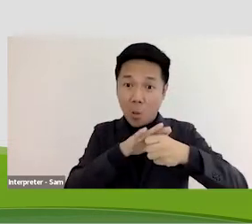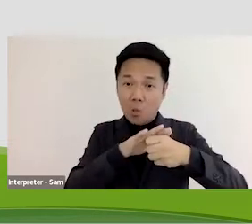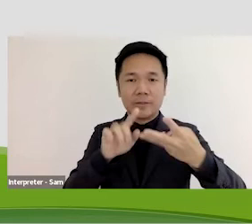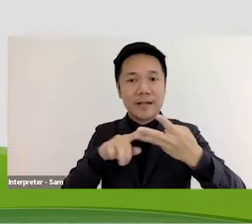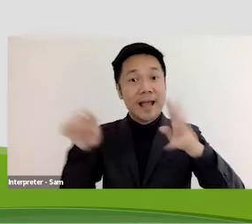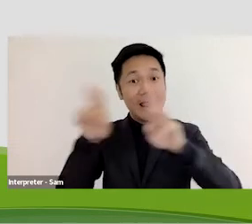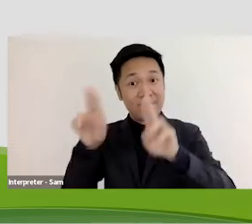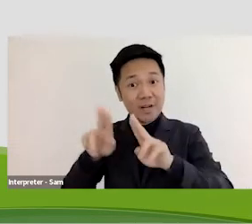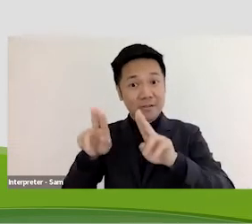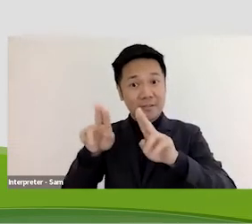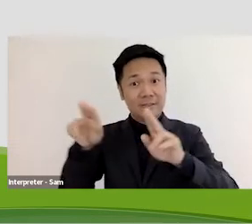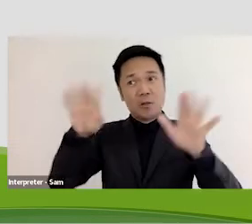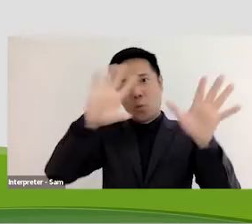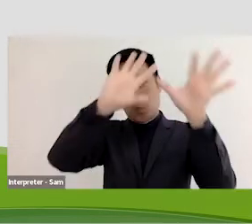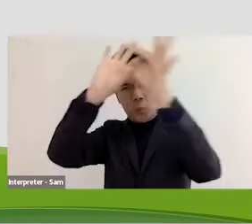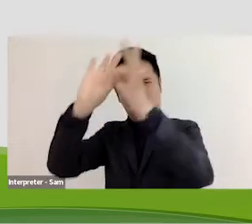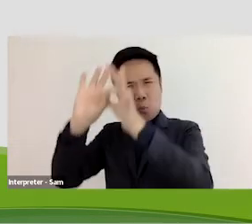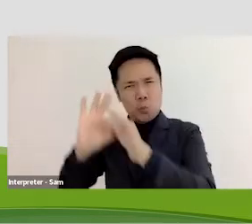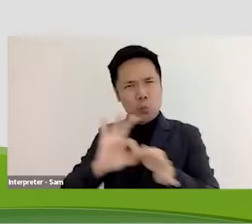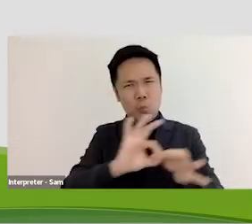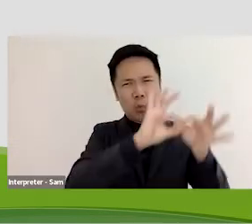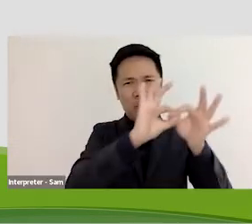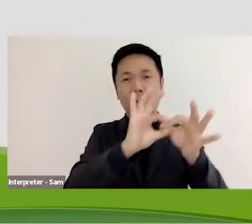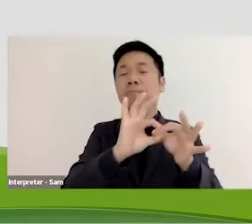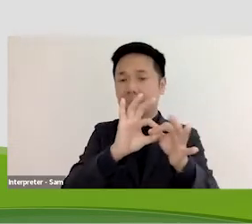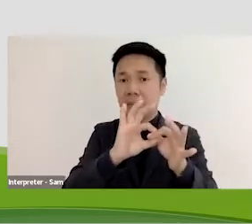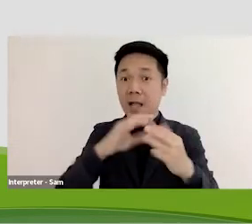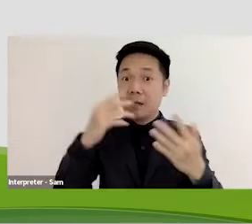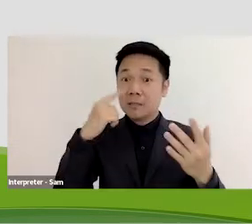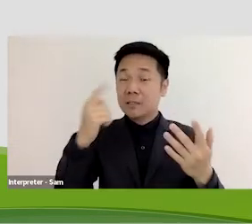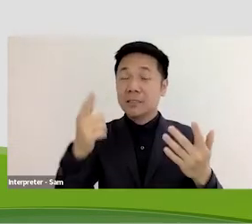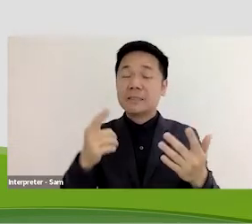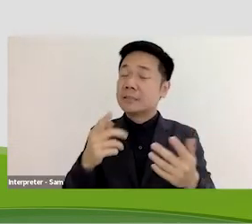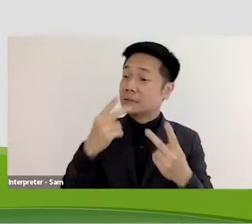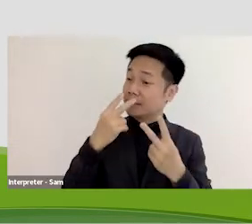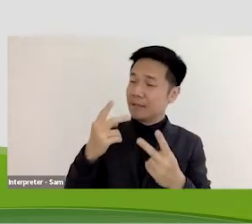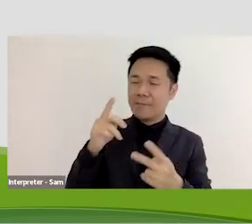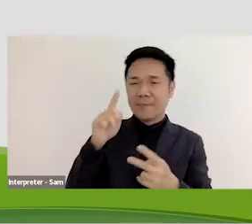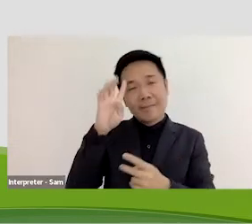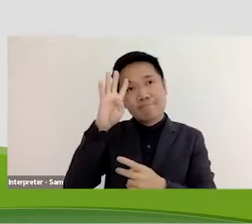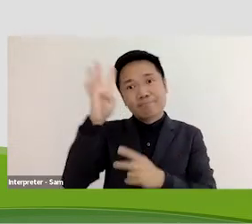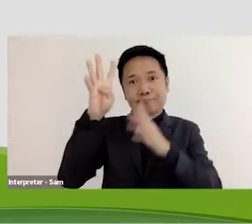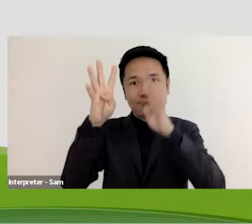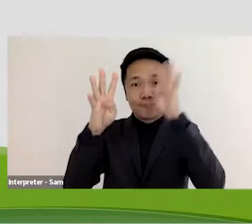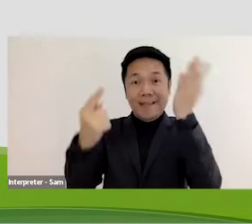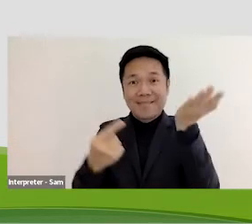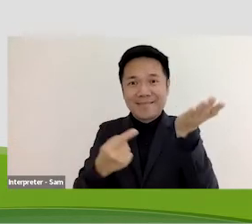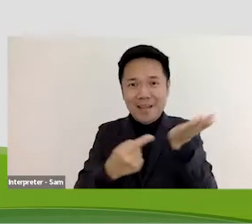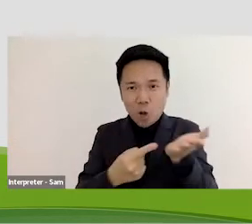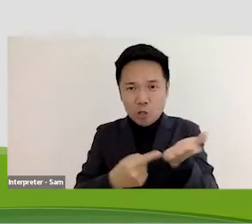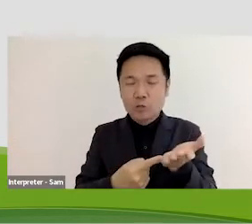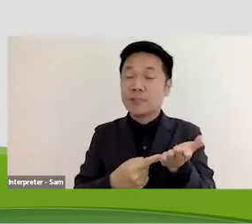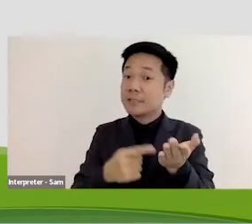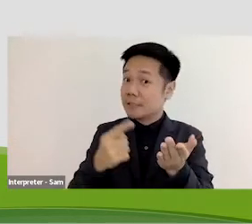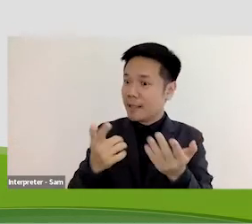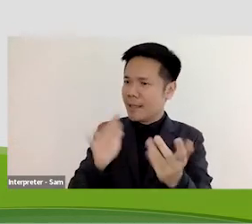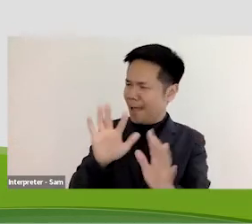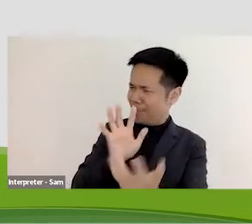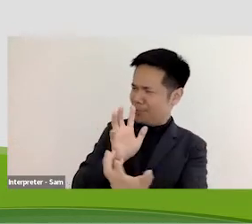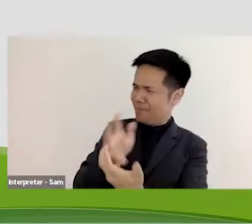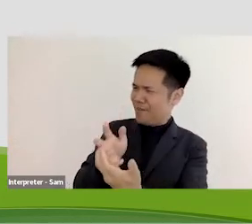international financing institutions to bolster innovation and gender